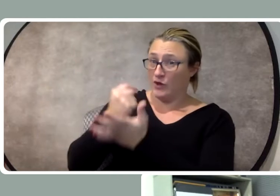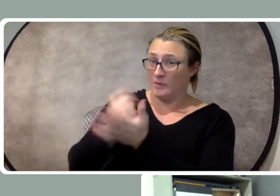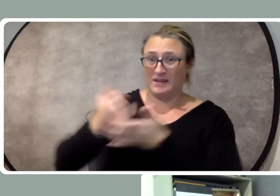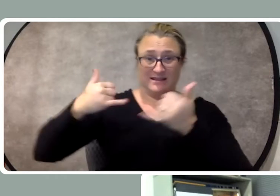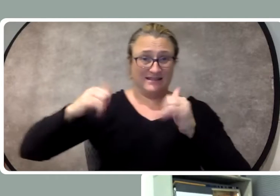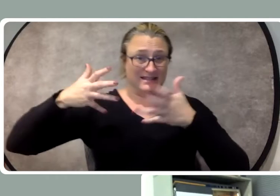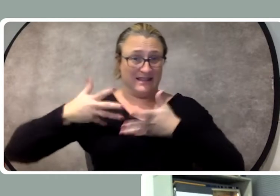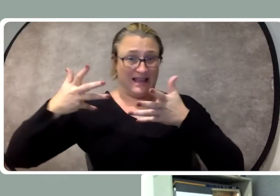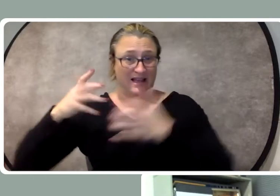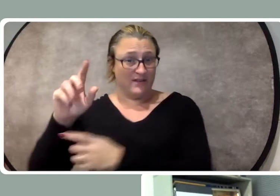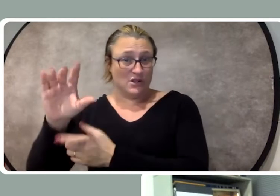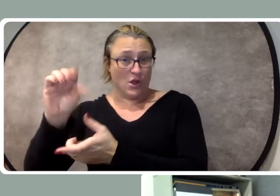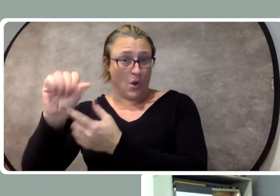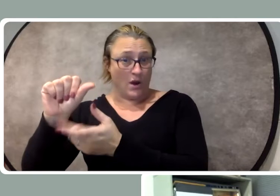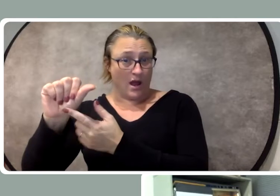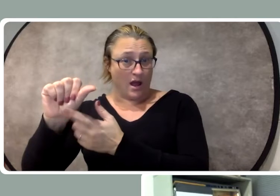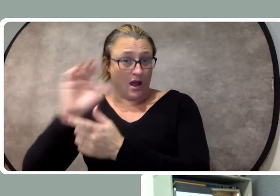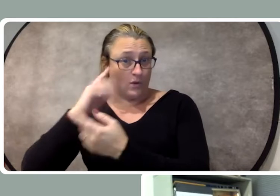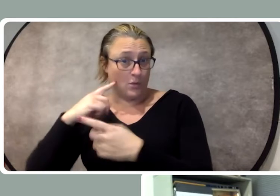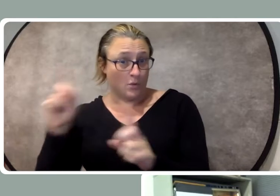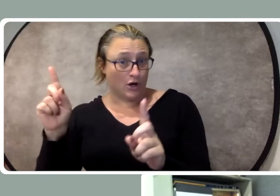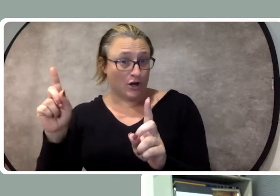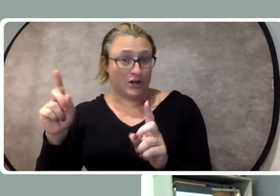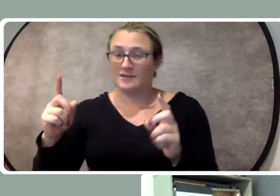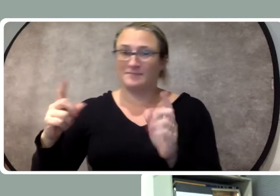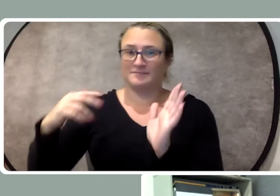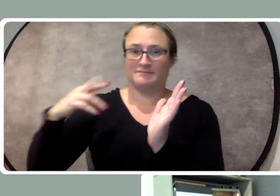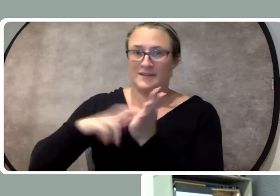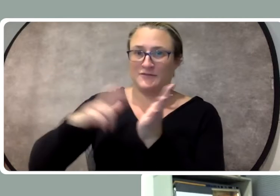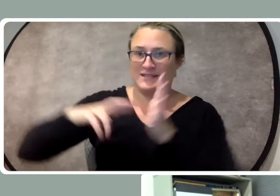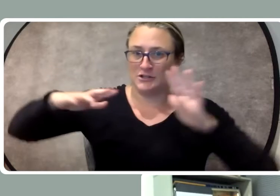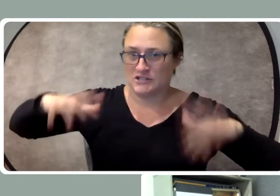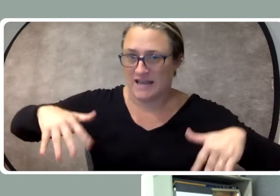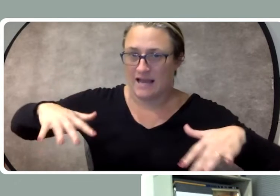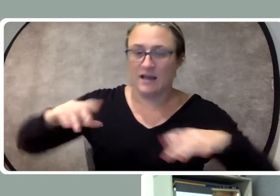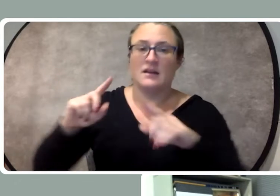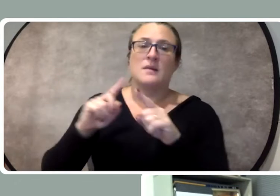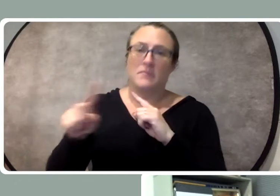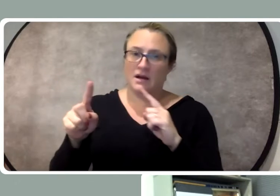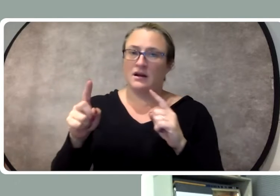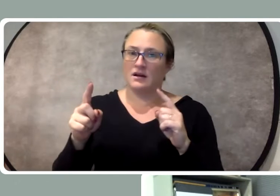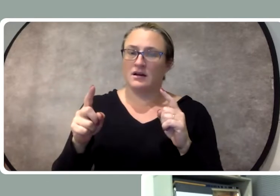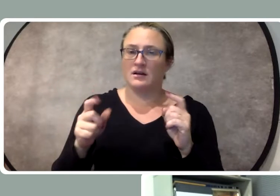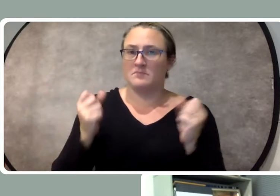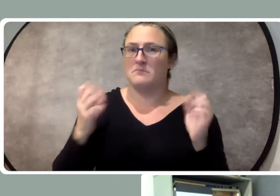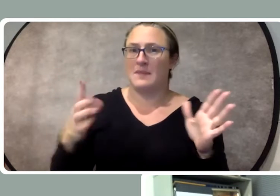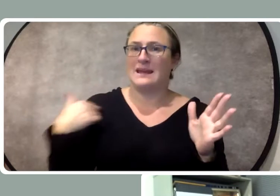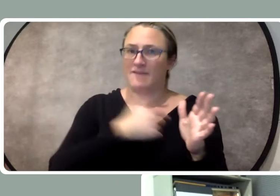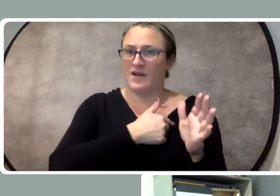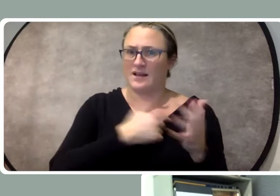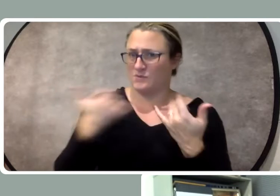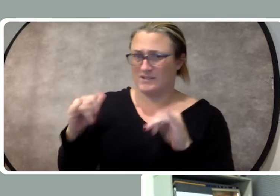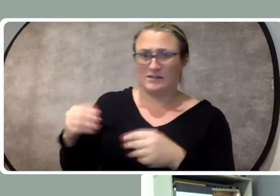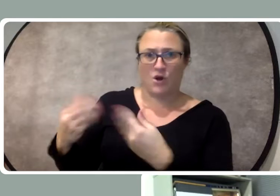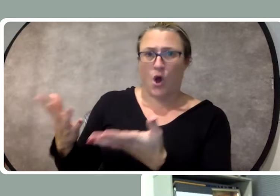tumor? We don't have those answers because those studies have not been done. However, many of us, including myself, are still